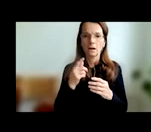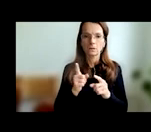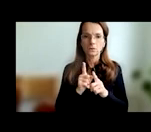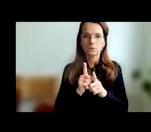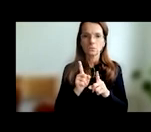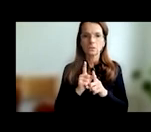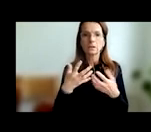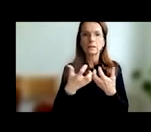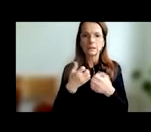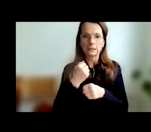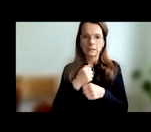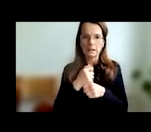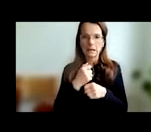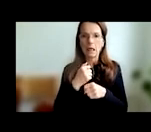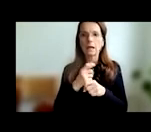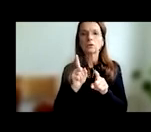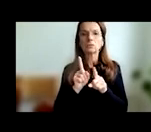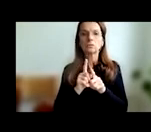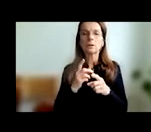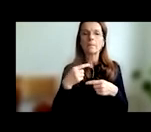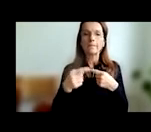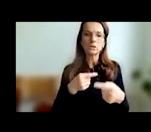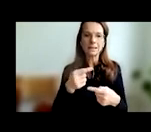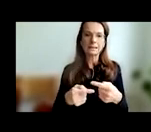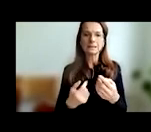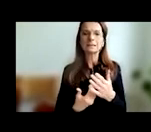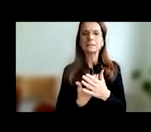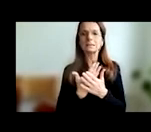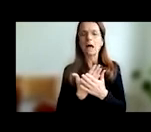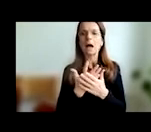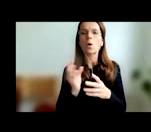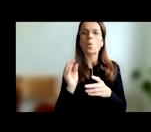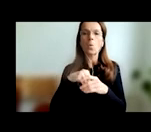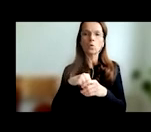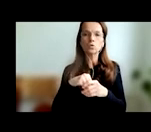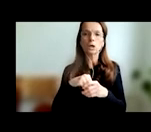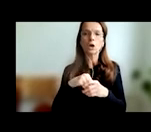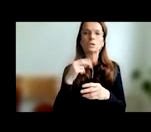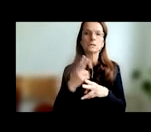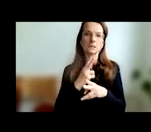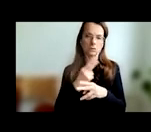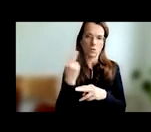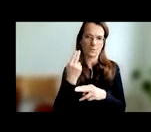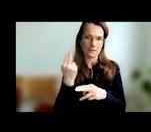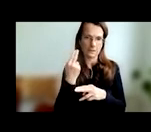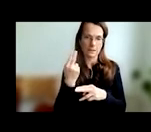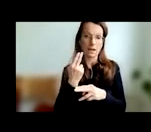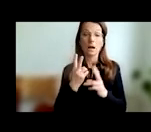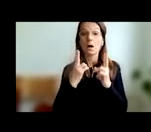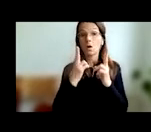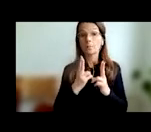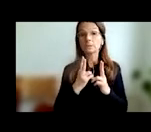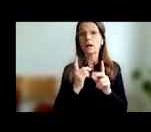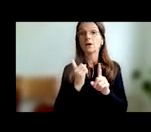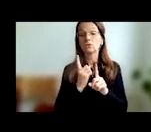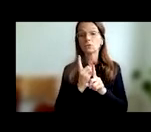work process. And this leads to potential polarization of the